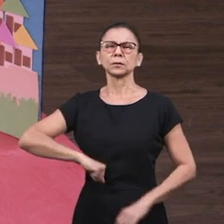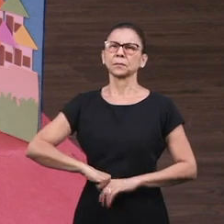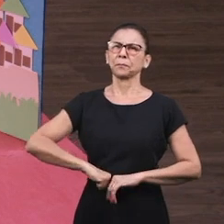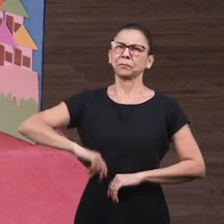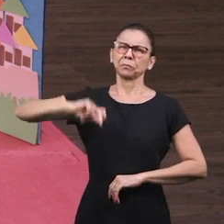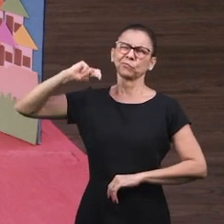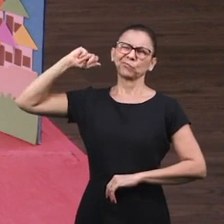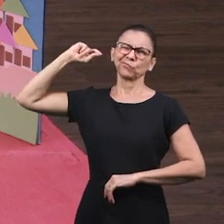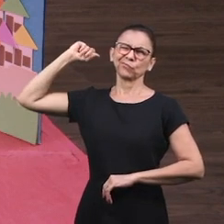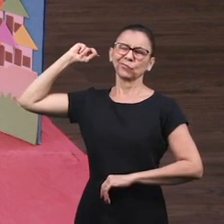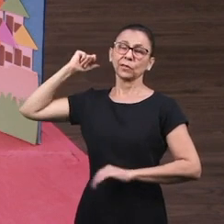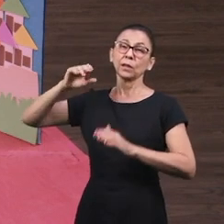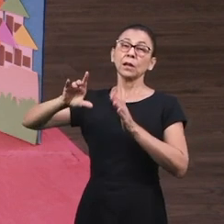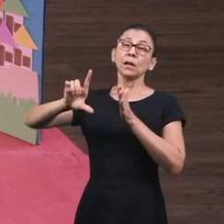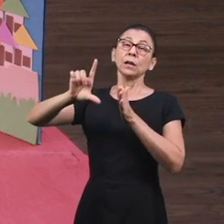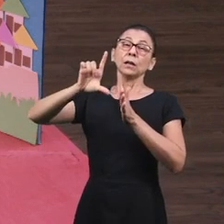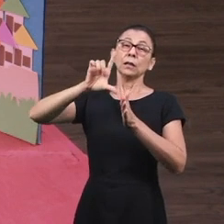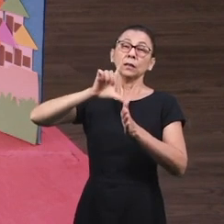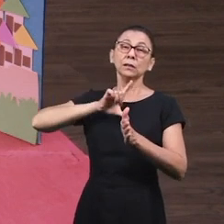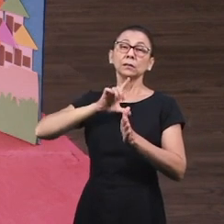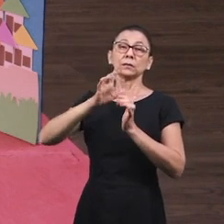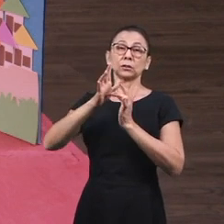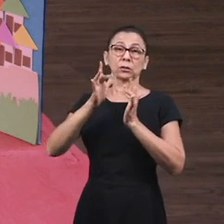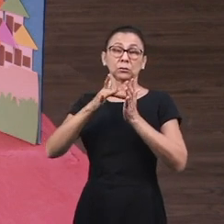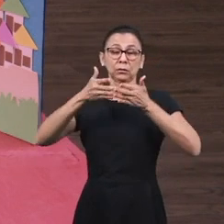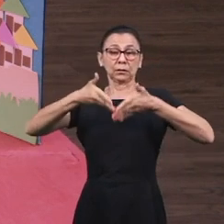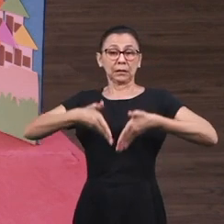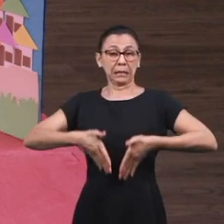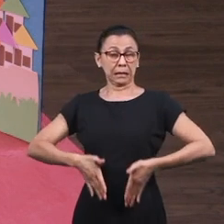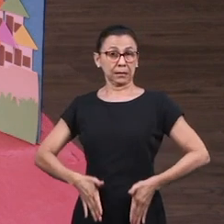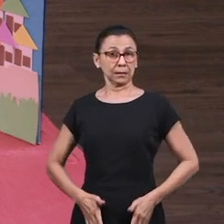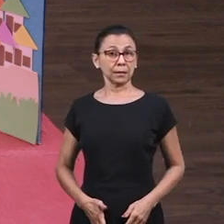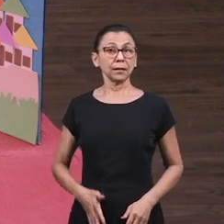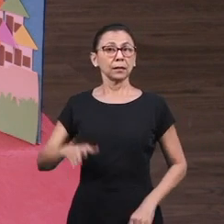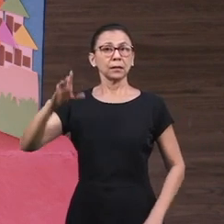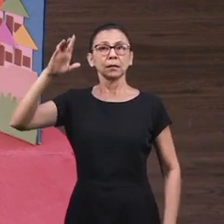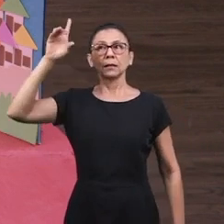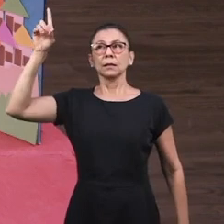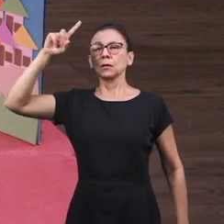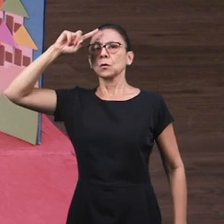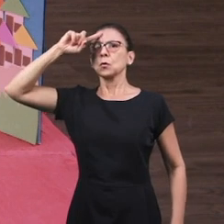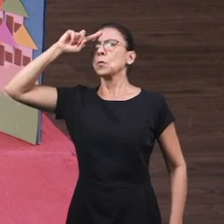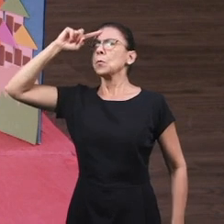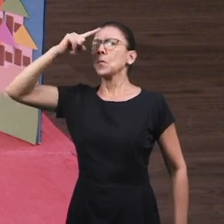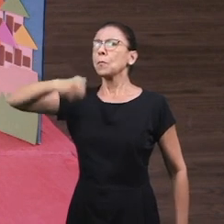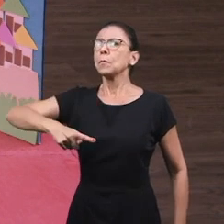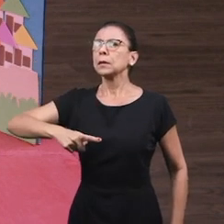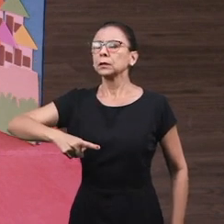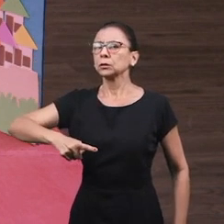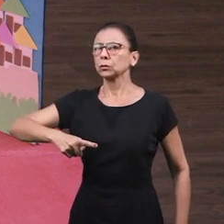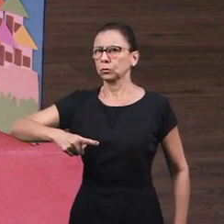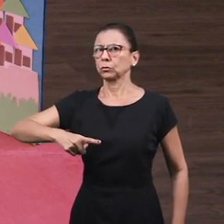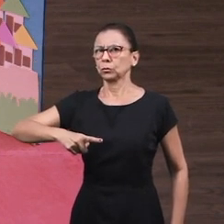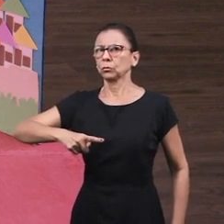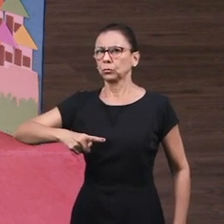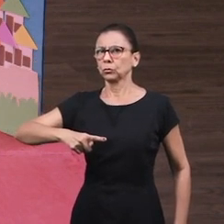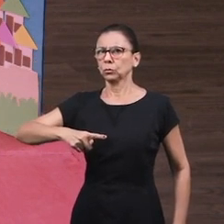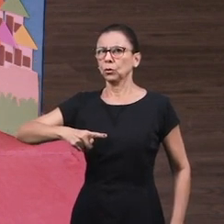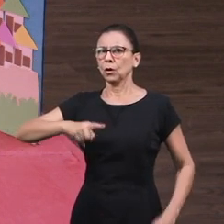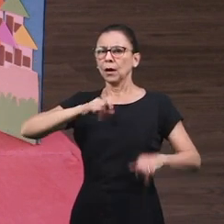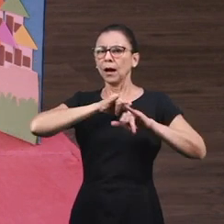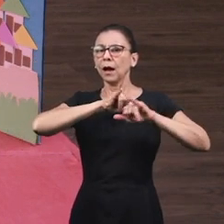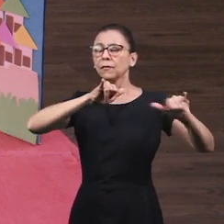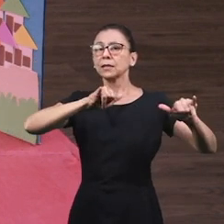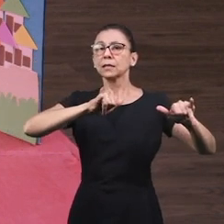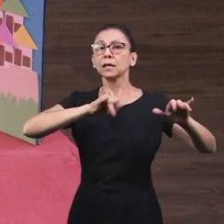Long before Jesus was born, God told the people, because God did not want the people to be tricked.